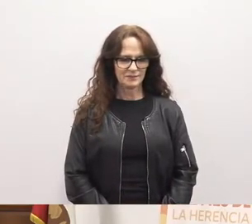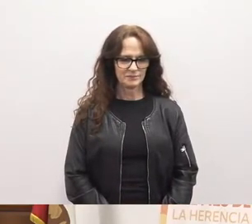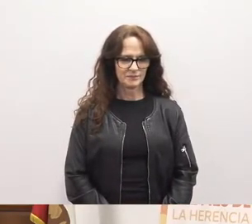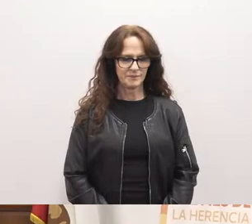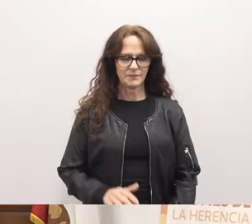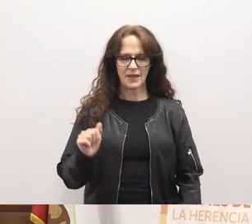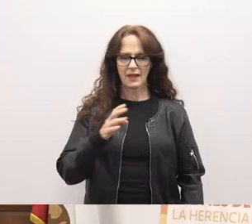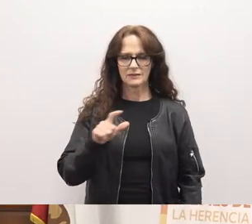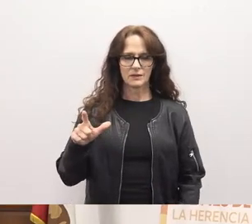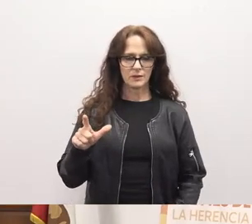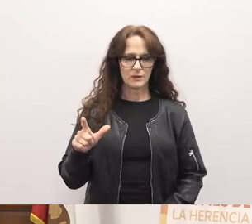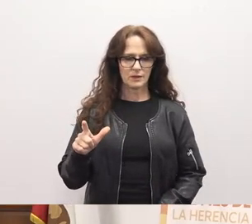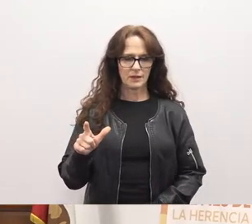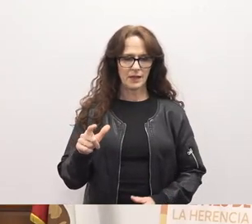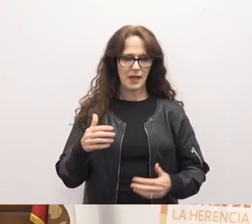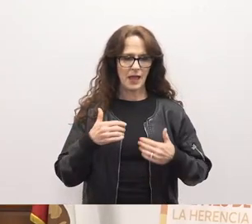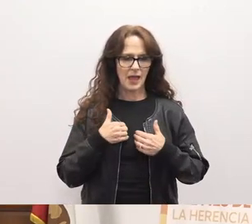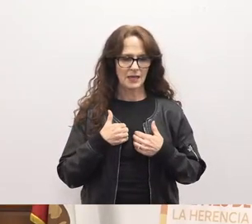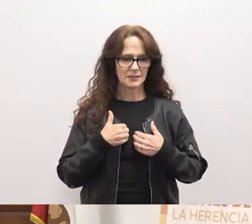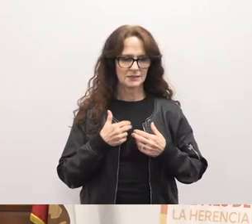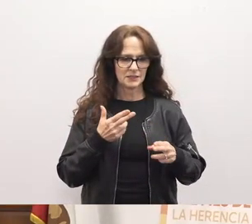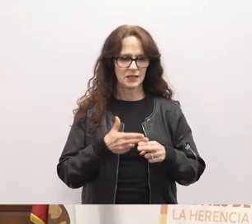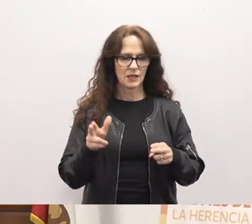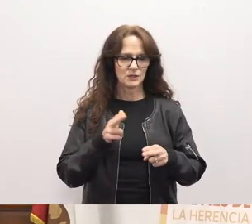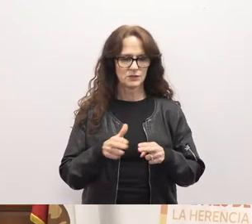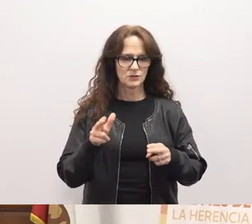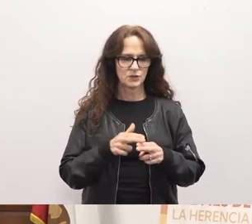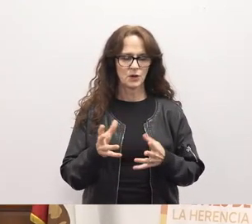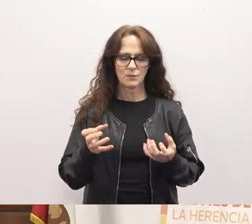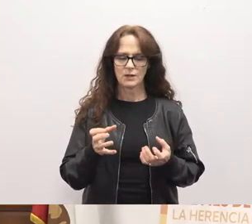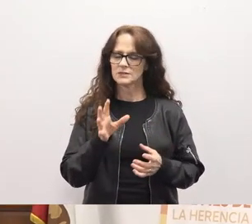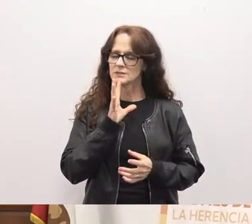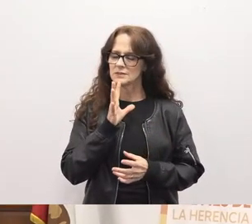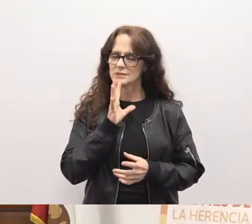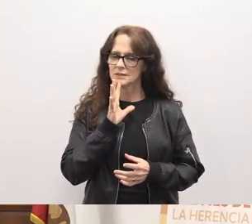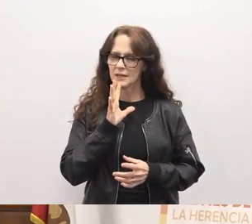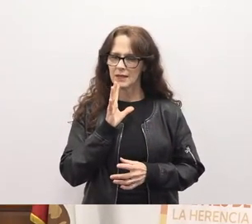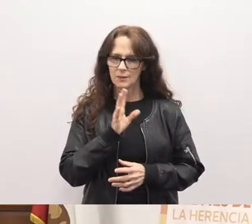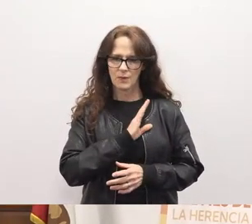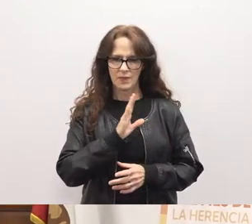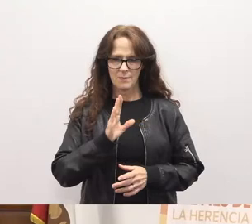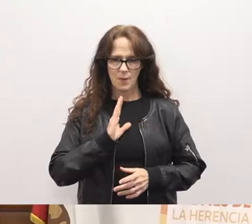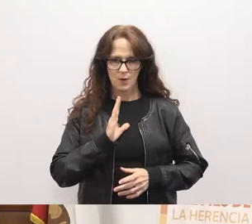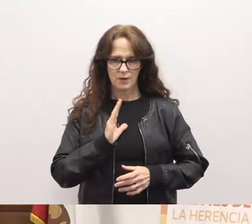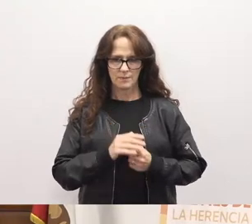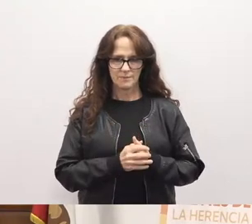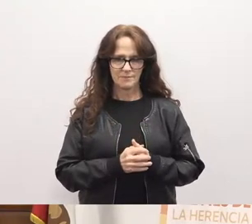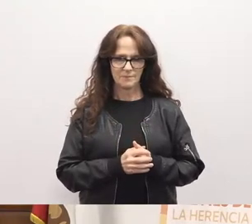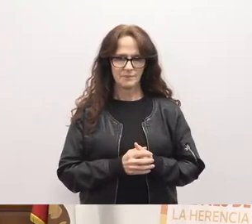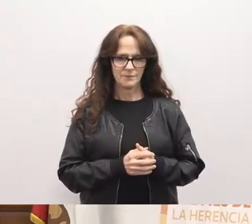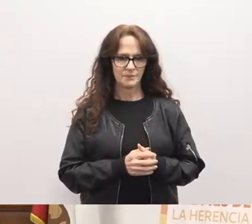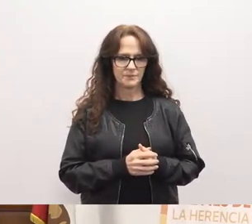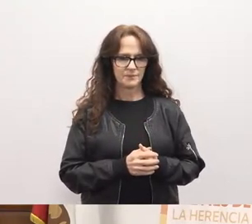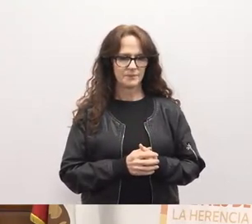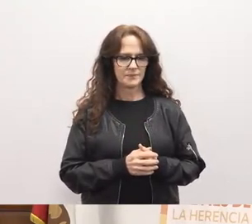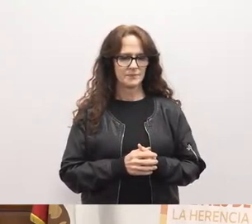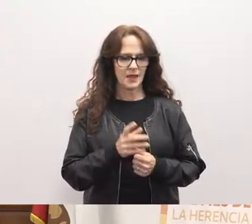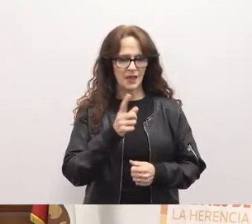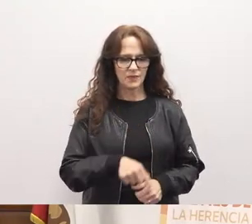Axel has prepared a little bit that he'd like to share with the Board of Education and those who are